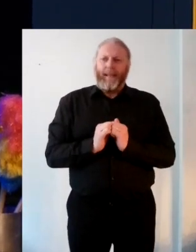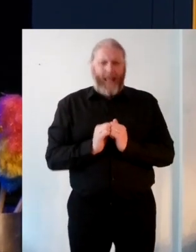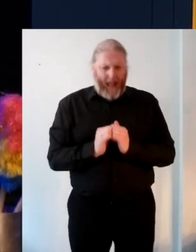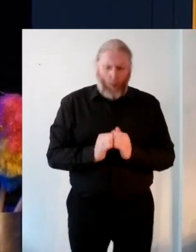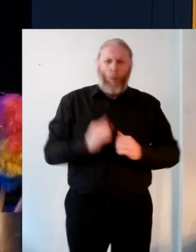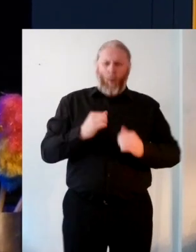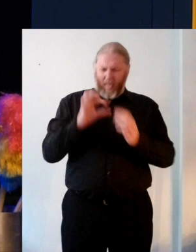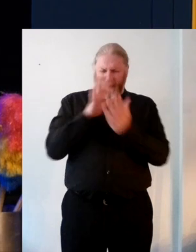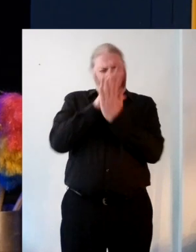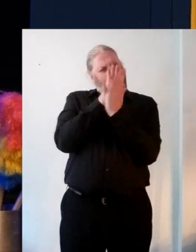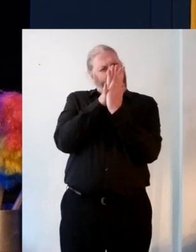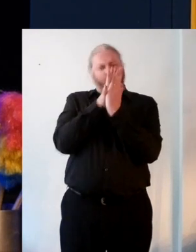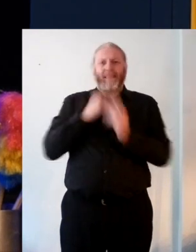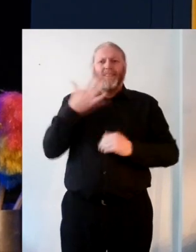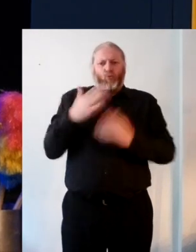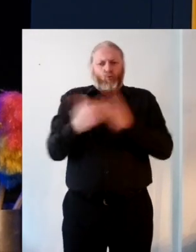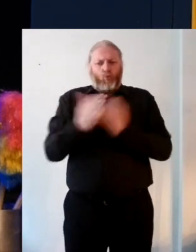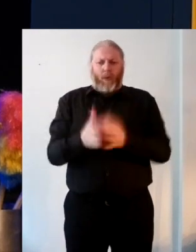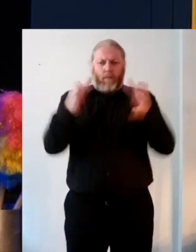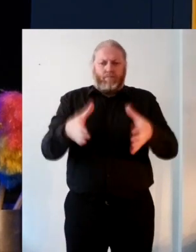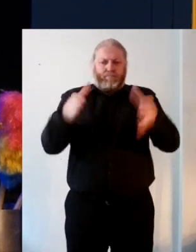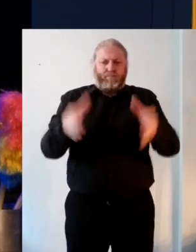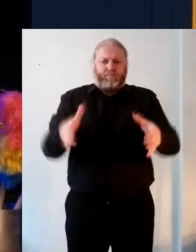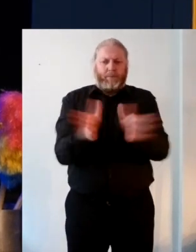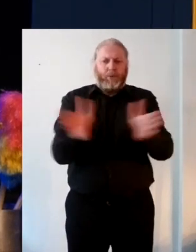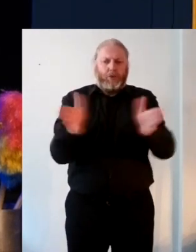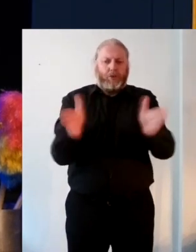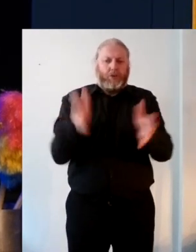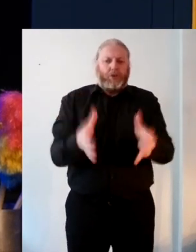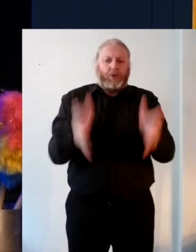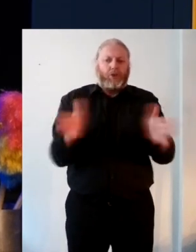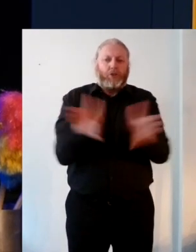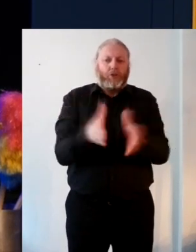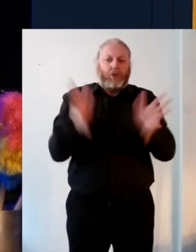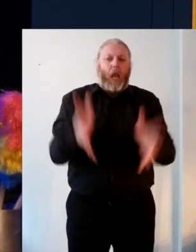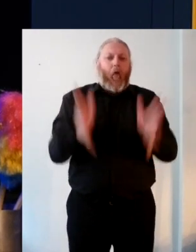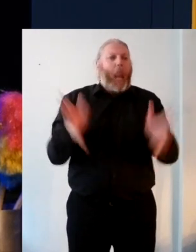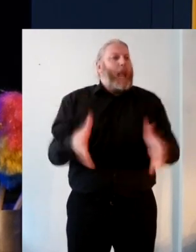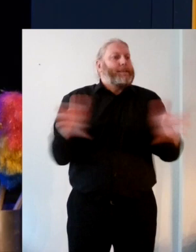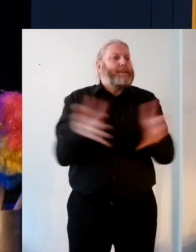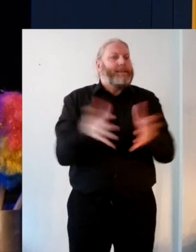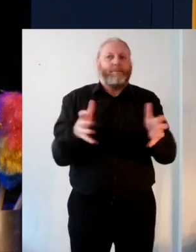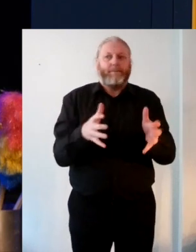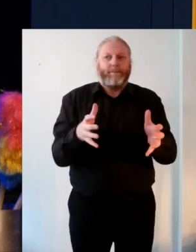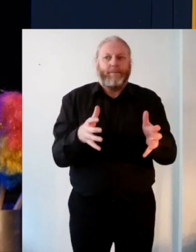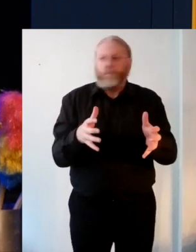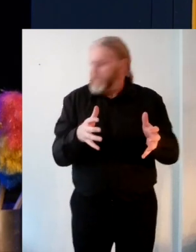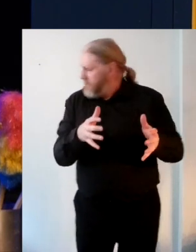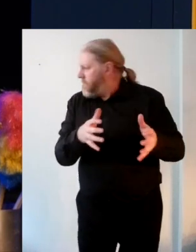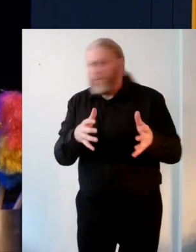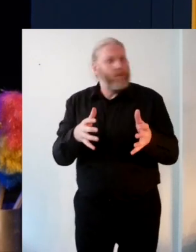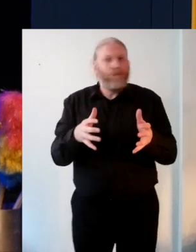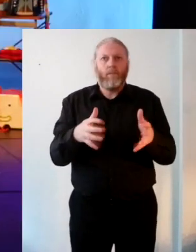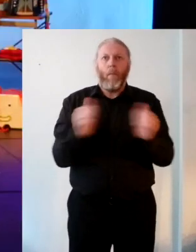It's a bit all higgledy piggledy. I should just straighten it all out. La la la la.